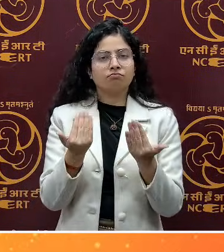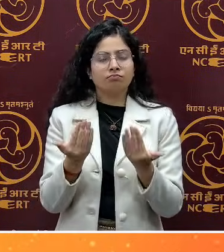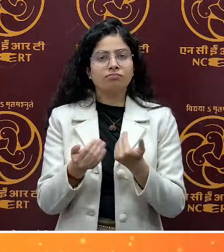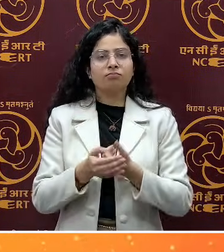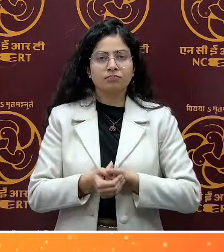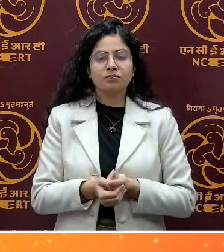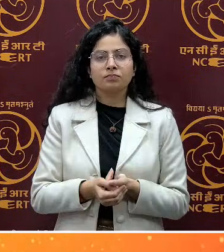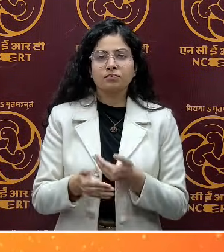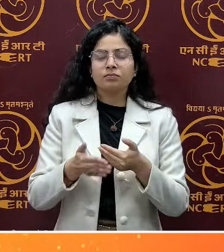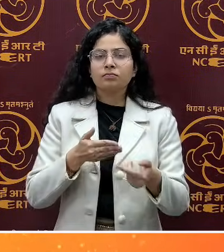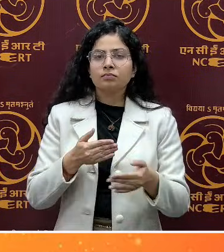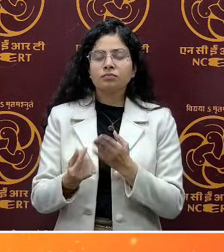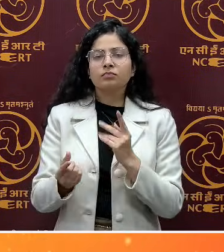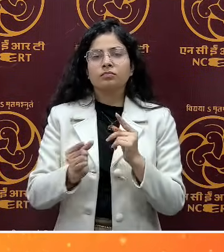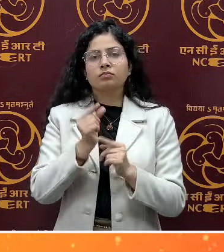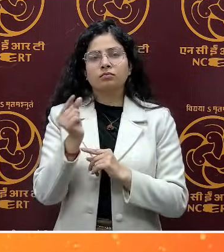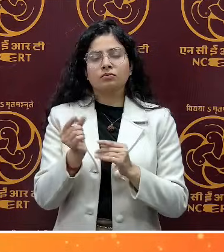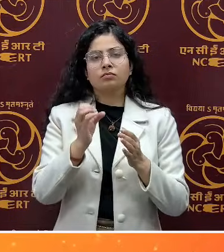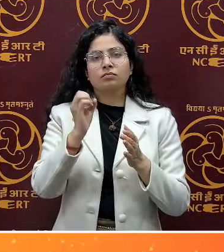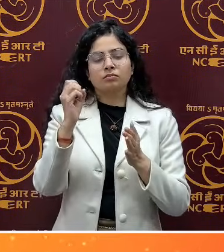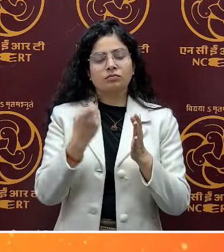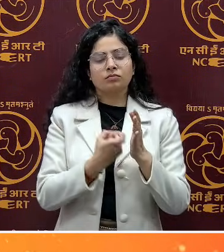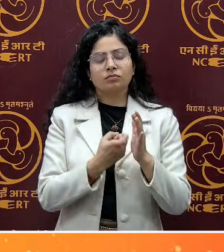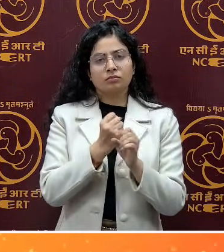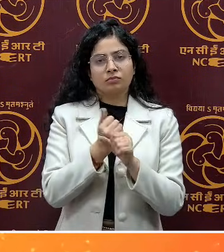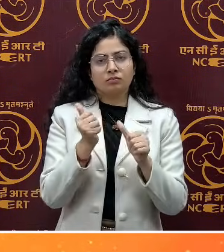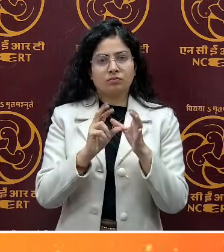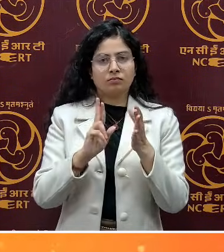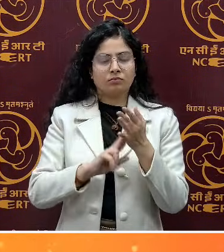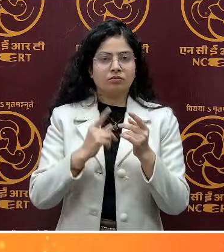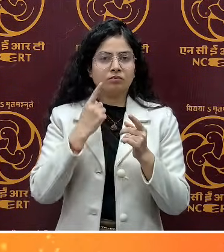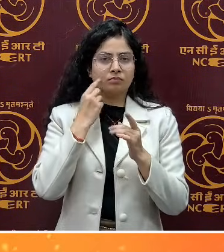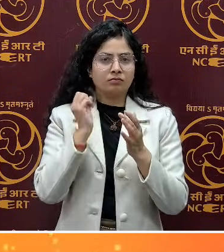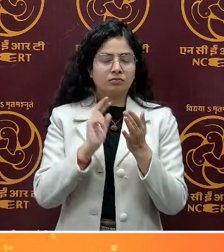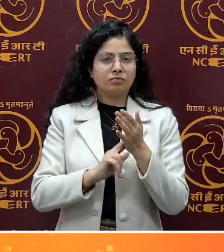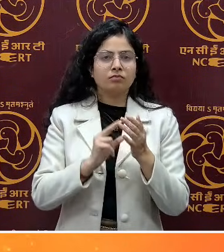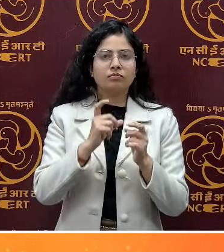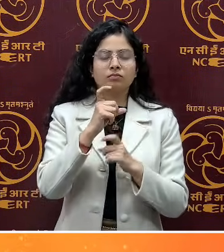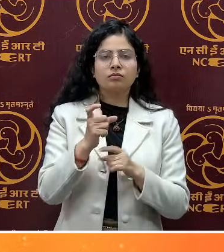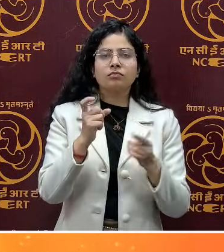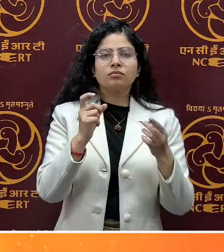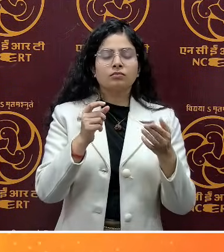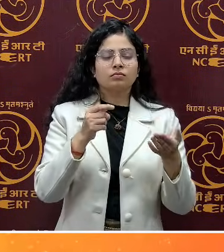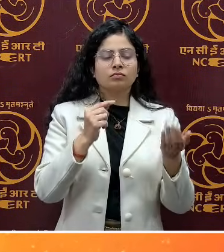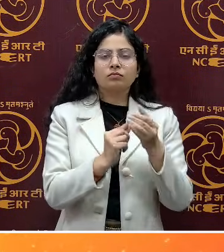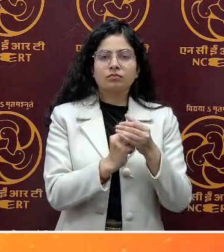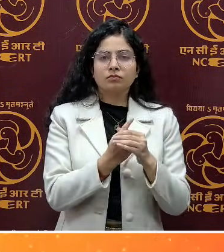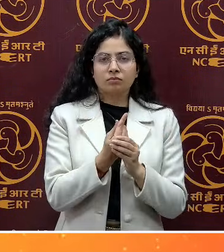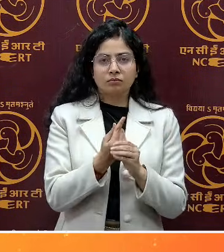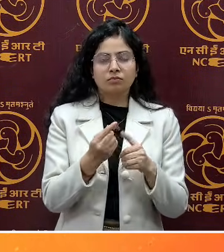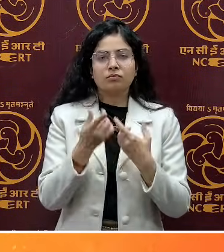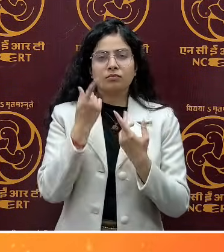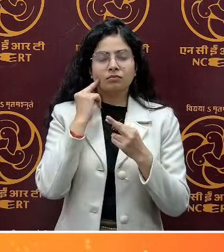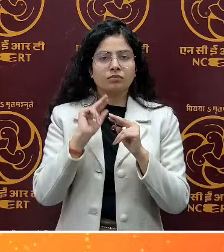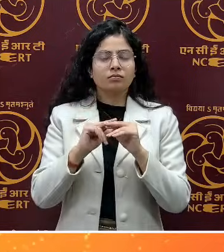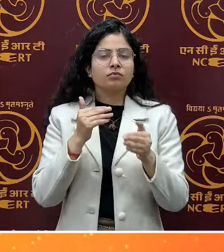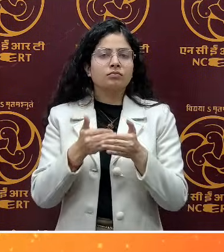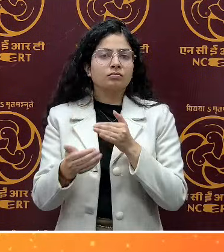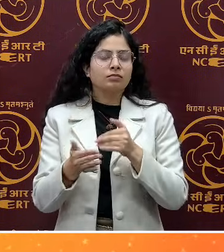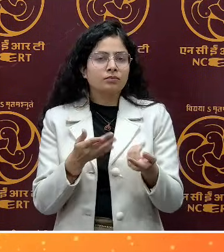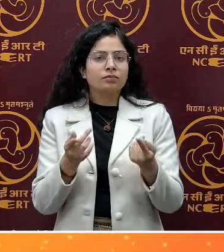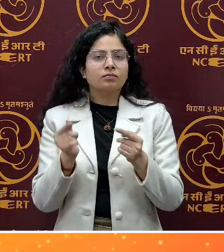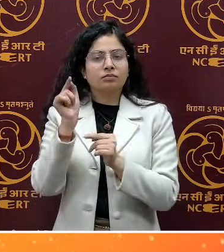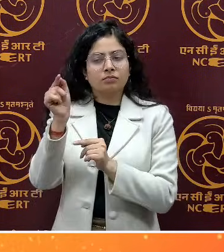use sustainable and organic farming, which helps protect soil health and biodiversity. So if certain things